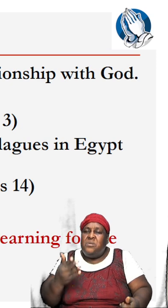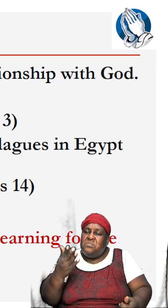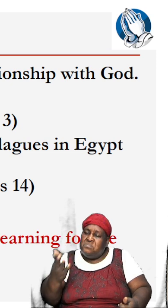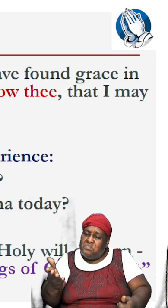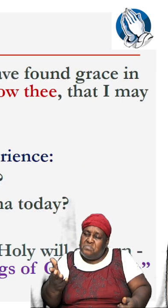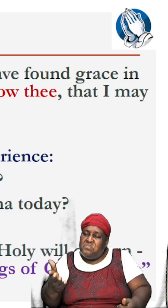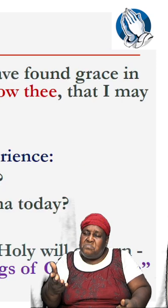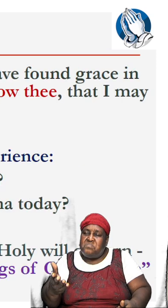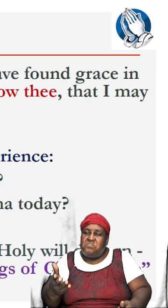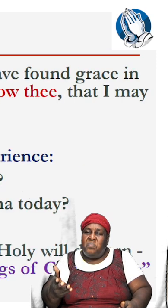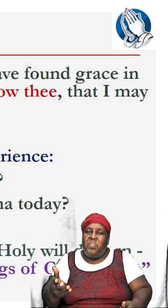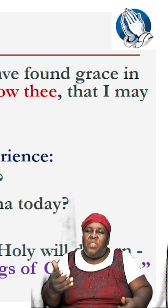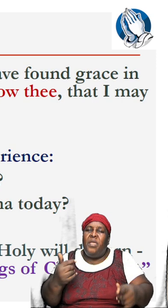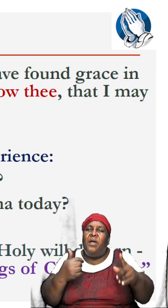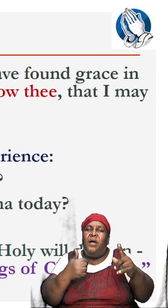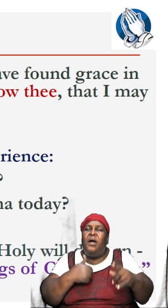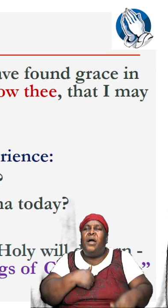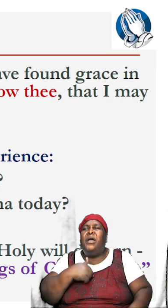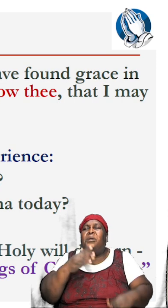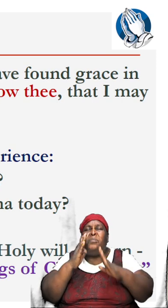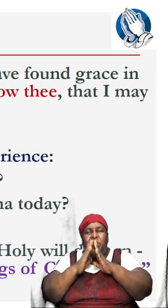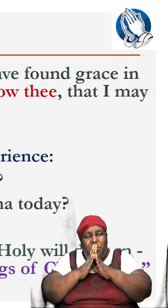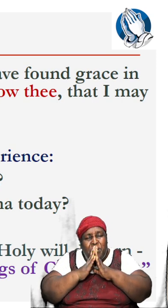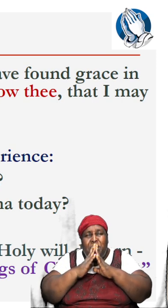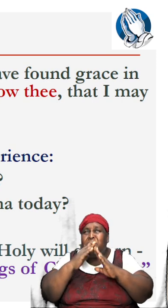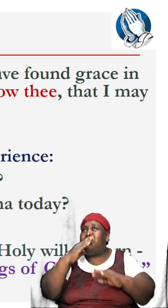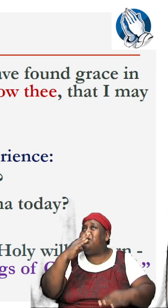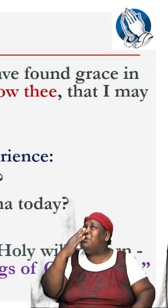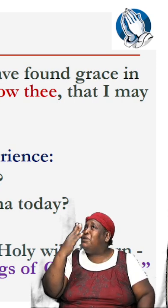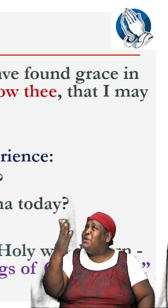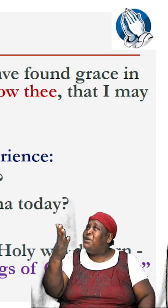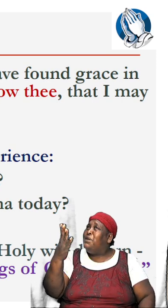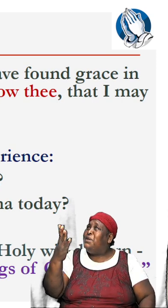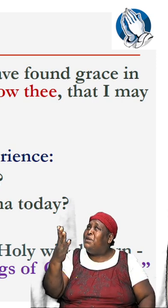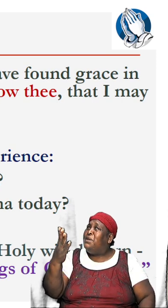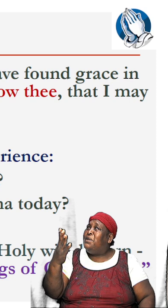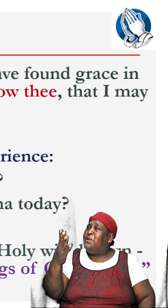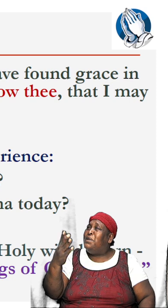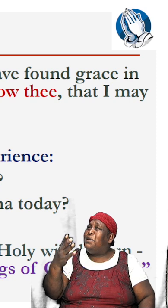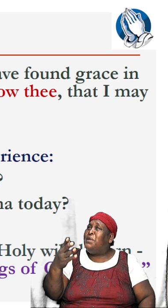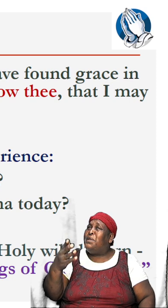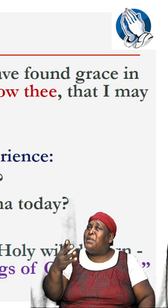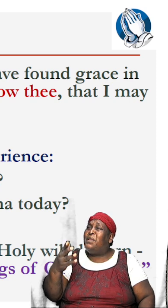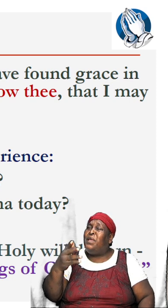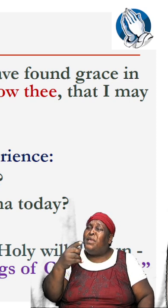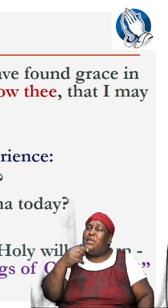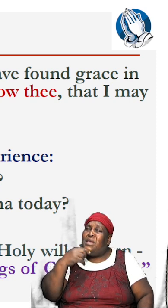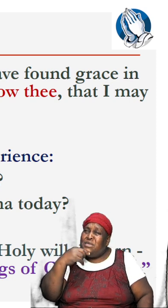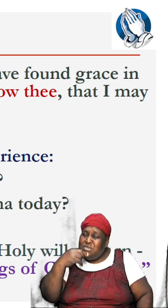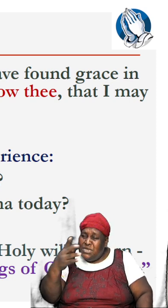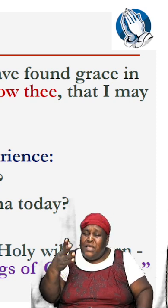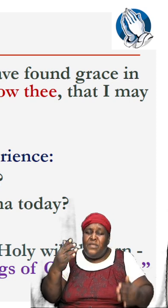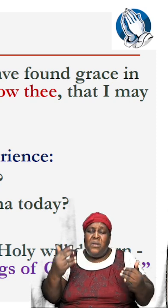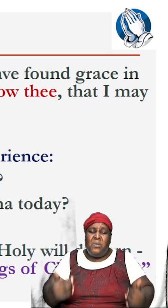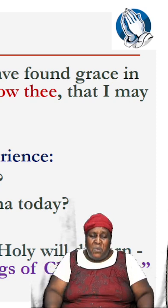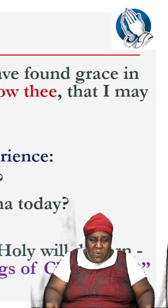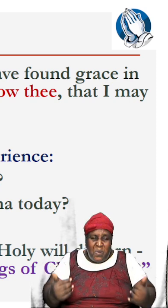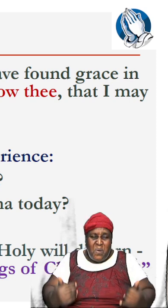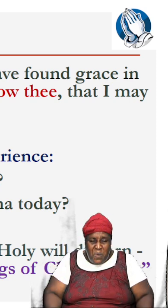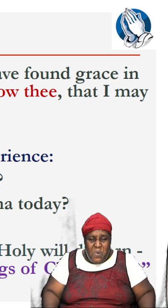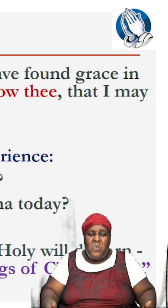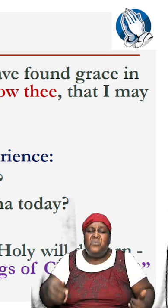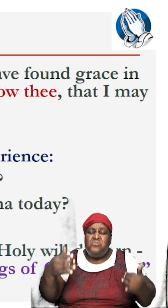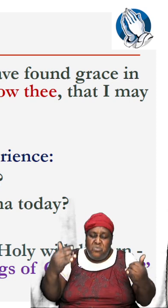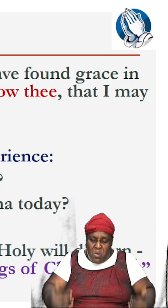therefore, I pray thee, and I emphasize the now. Now means at